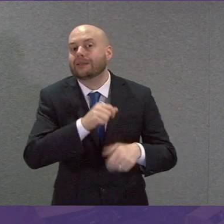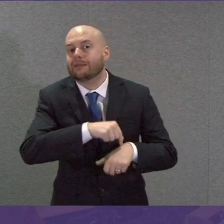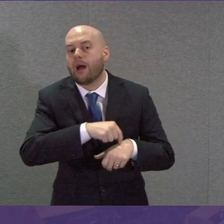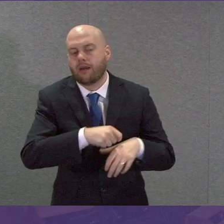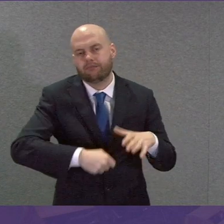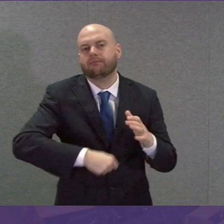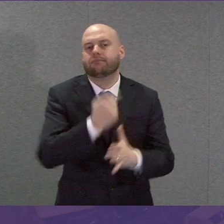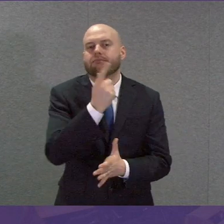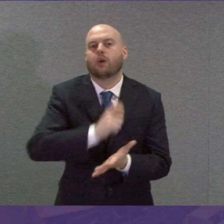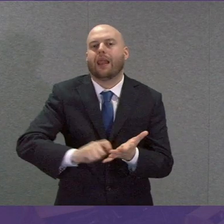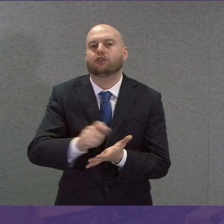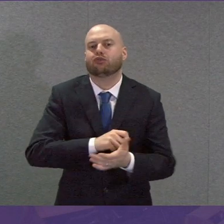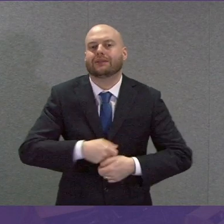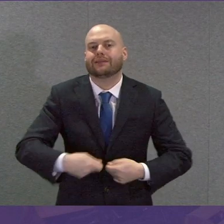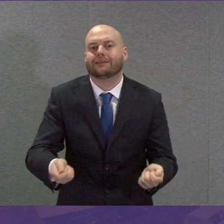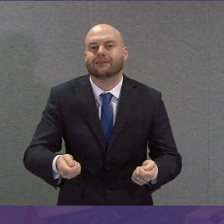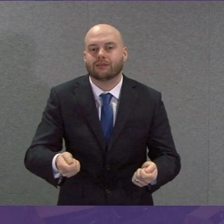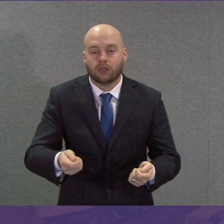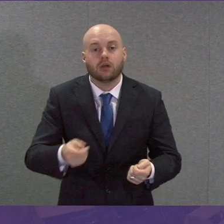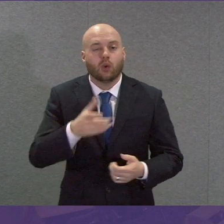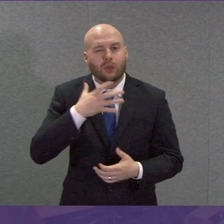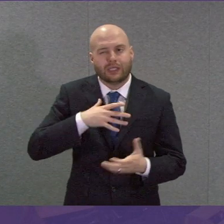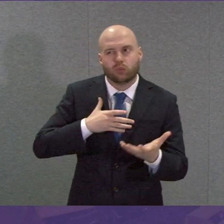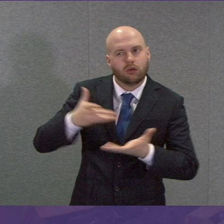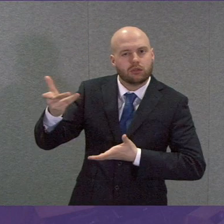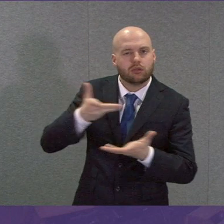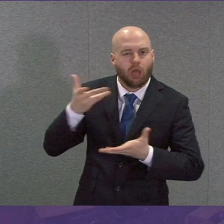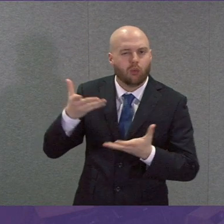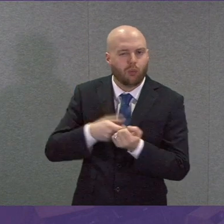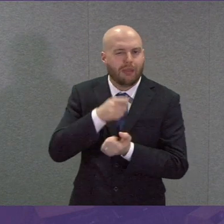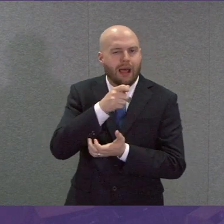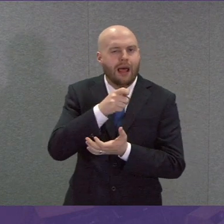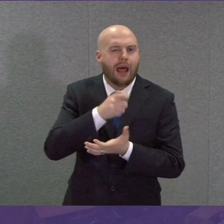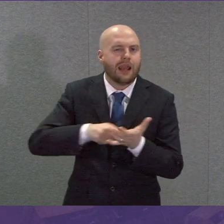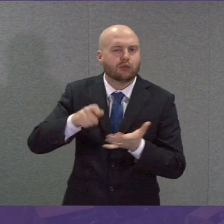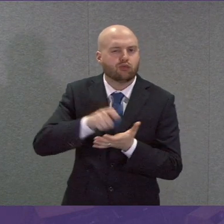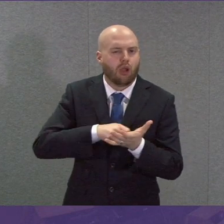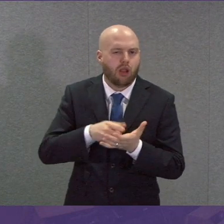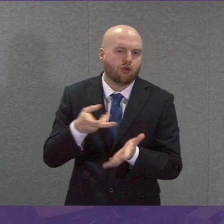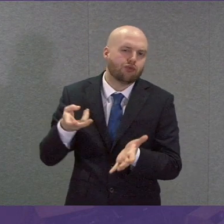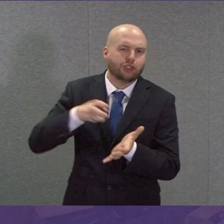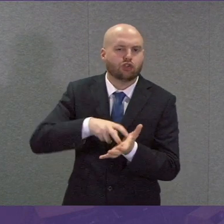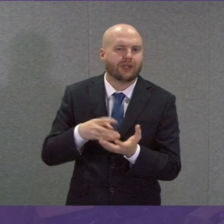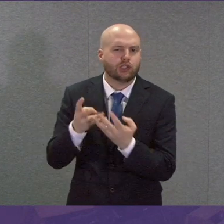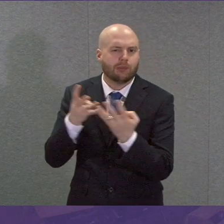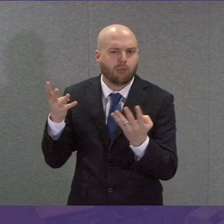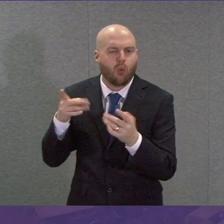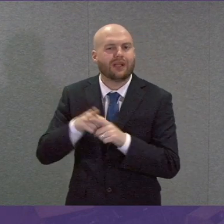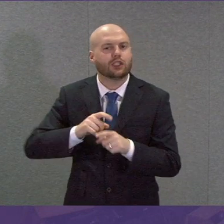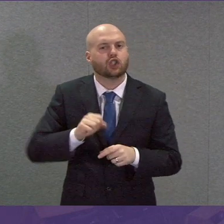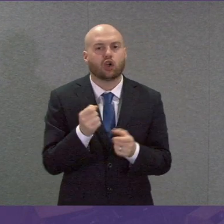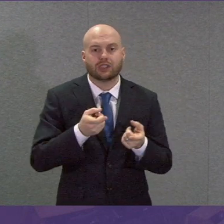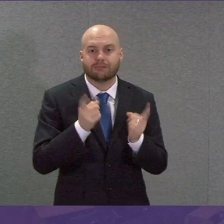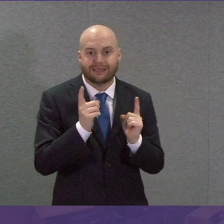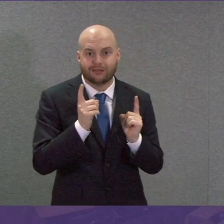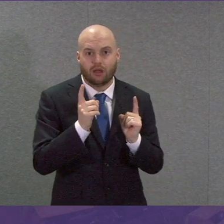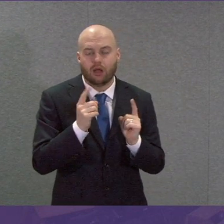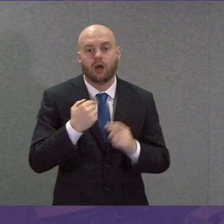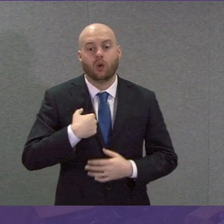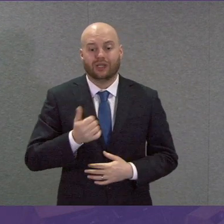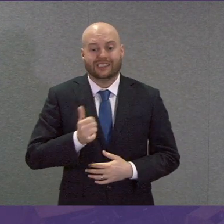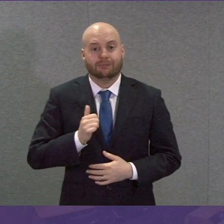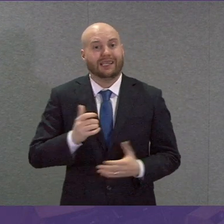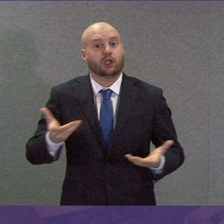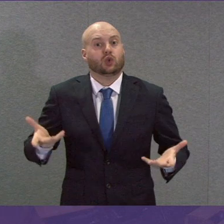consulting with the Electoral Registration Board and Scottish ministers. A by-election due to take place in Clackmannanshire East today